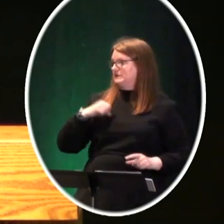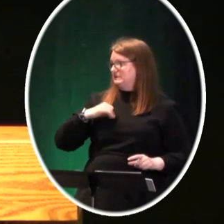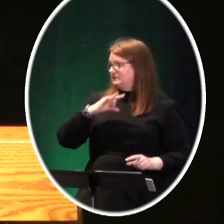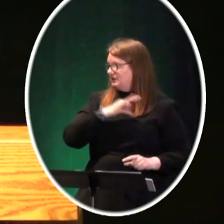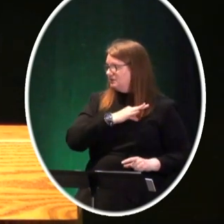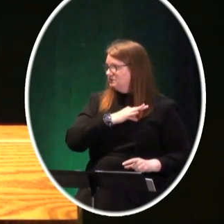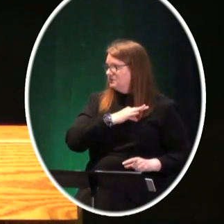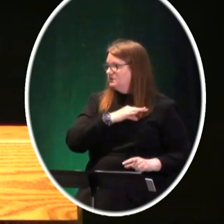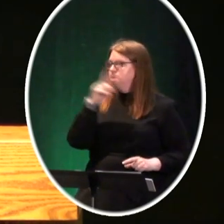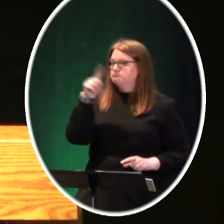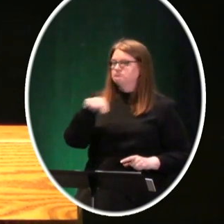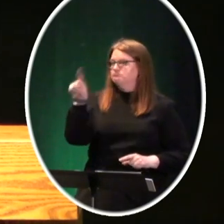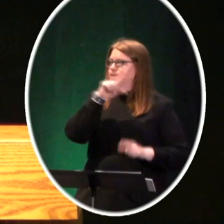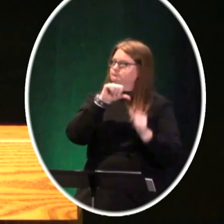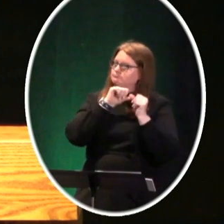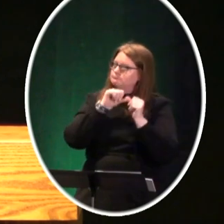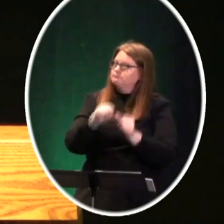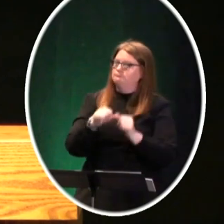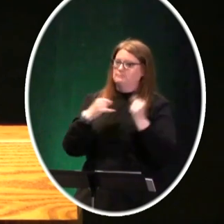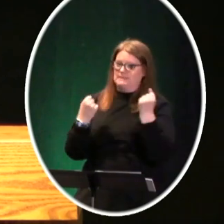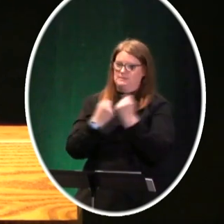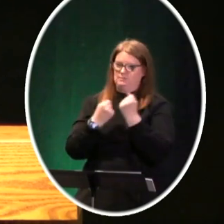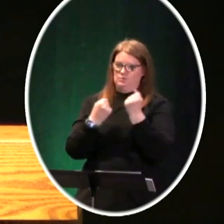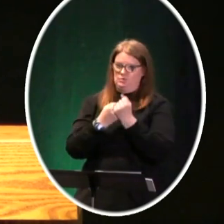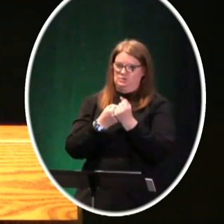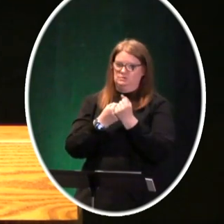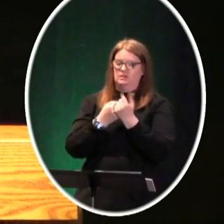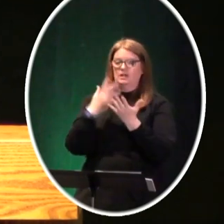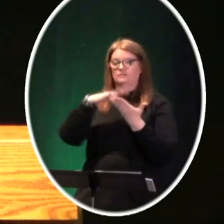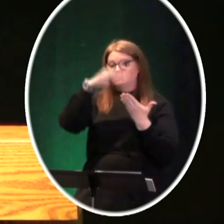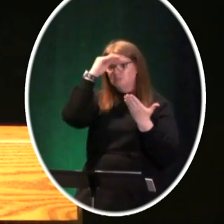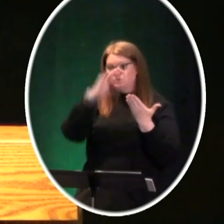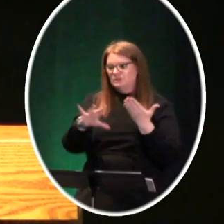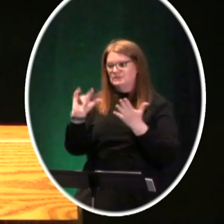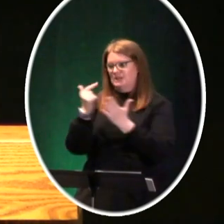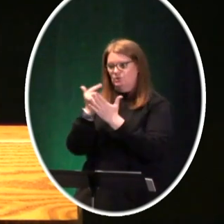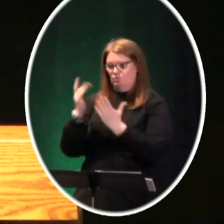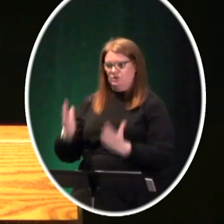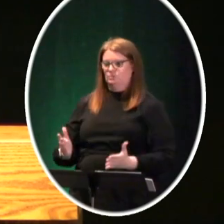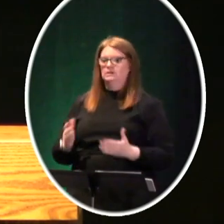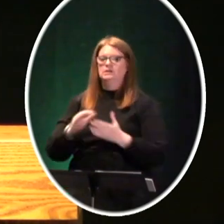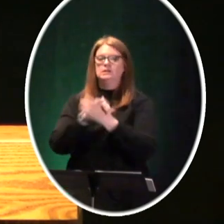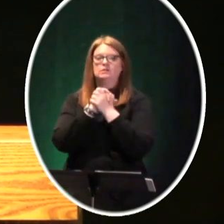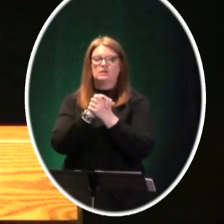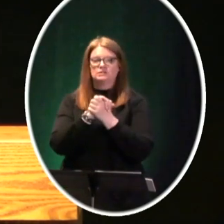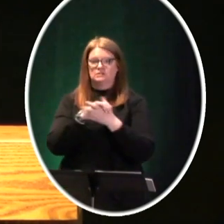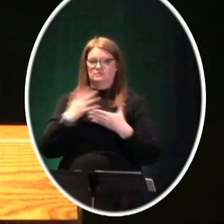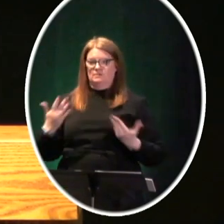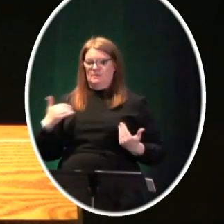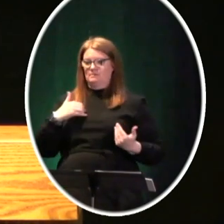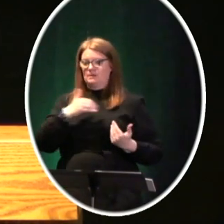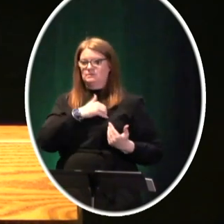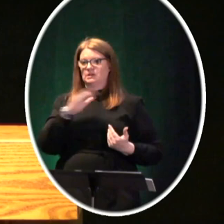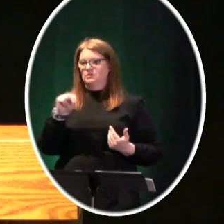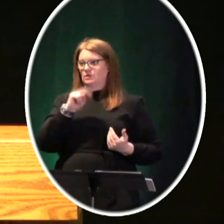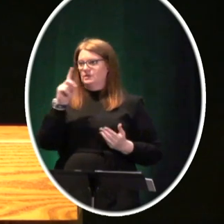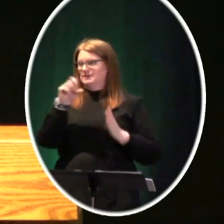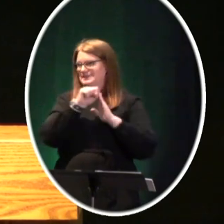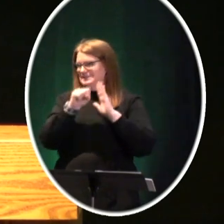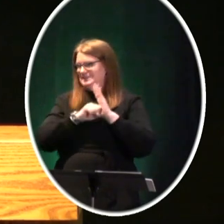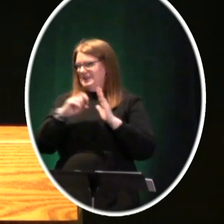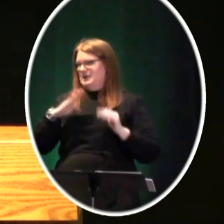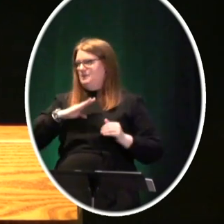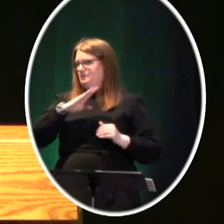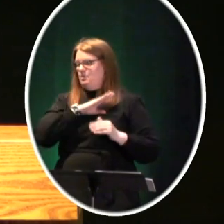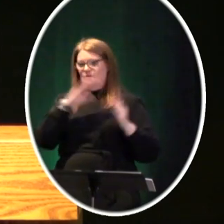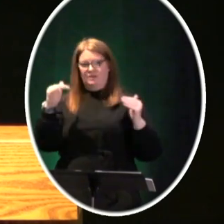your unwavering support of the students and the graduates here today. Congratulations on behalf of the members of the North Dakota State Board of